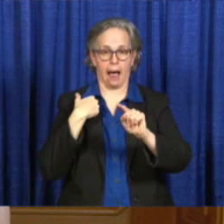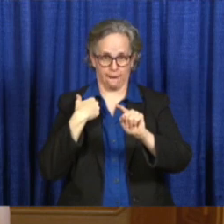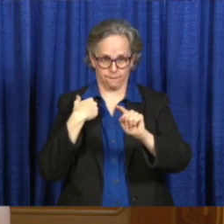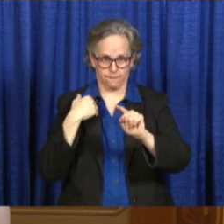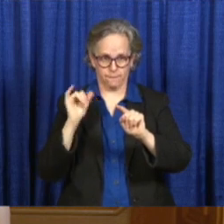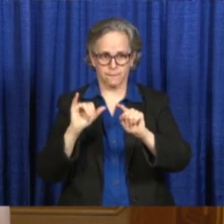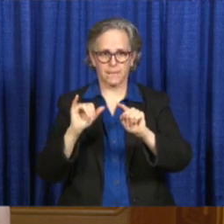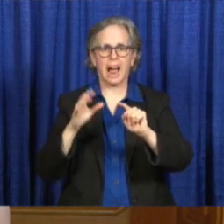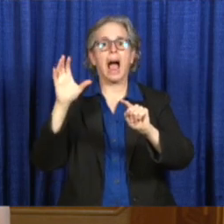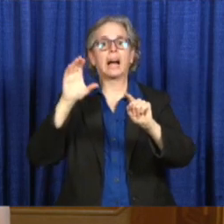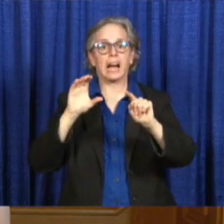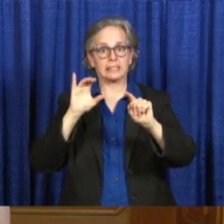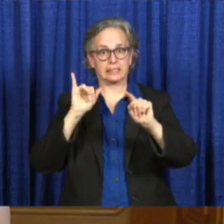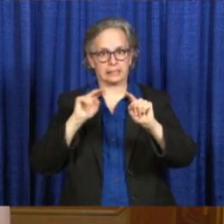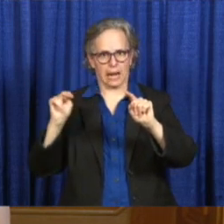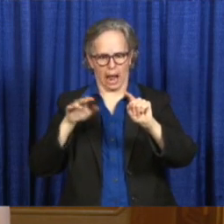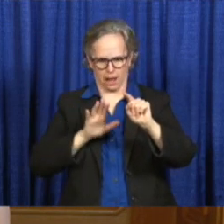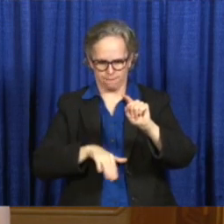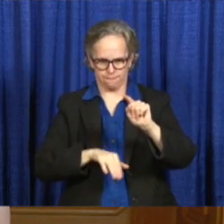and Cincinnati, Dayton.